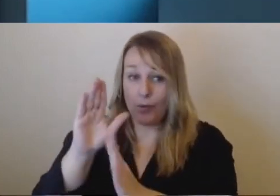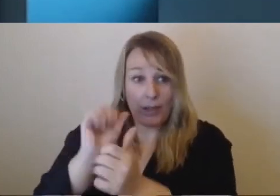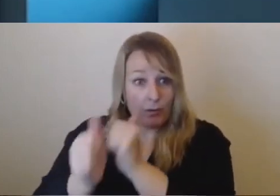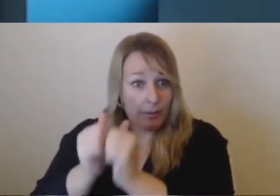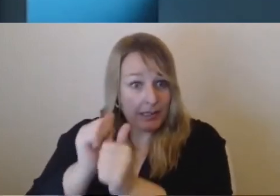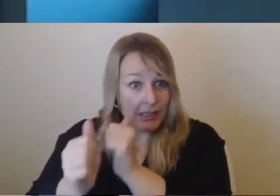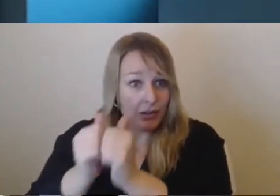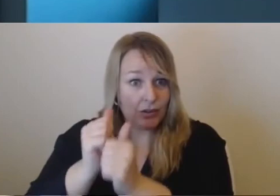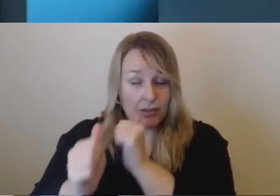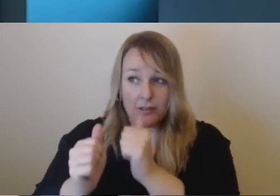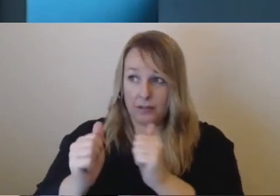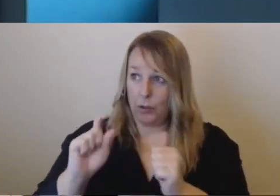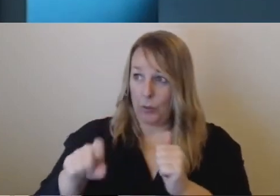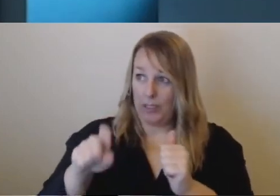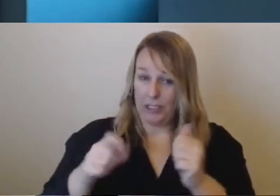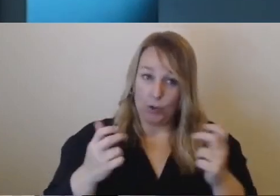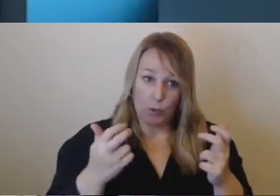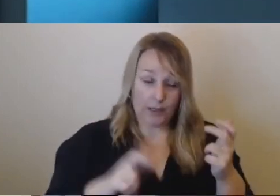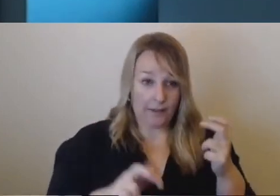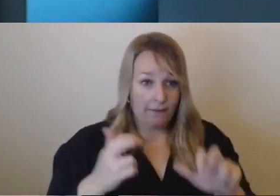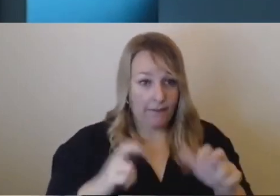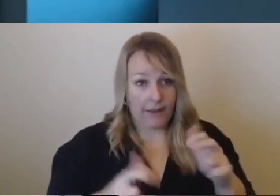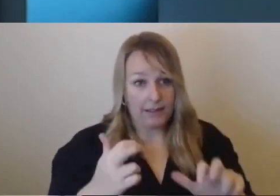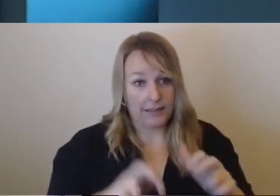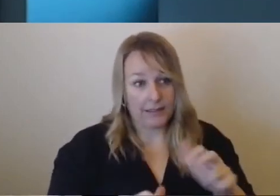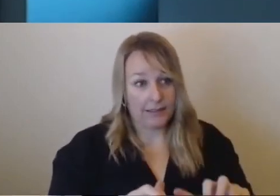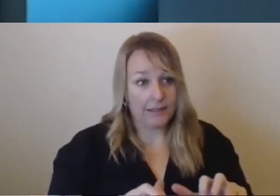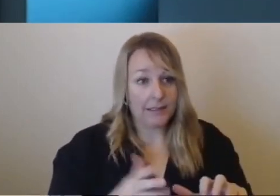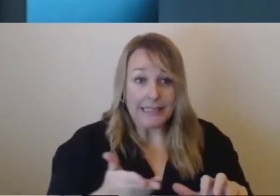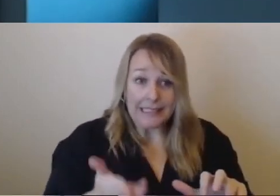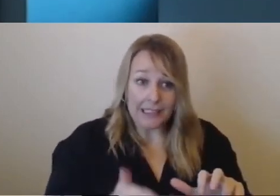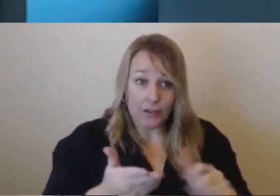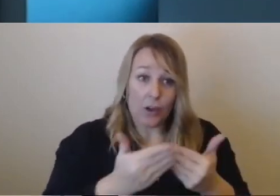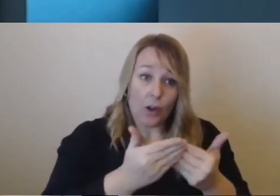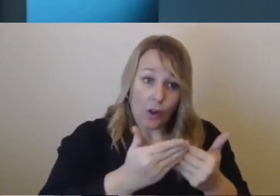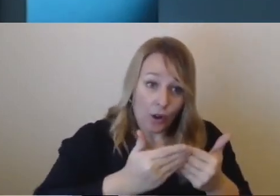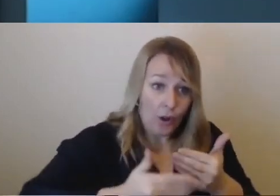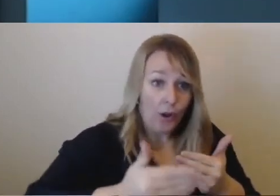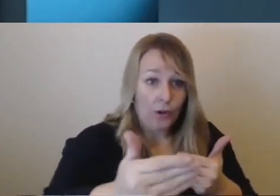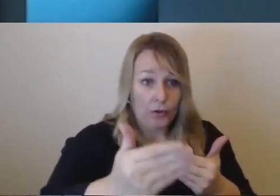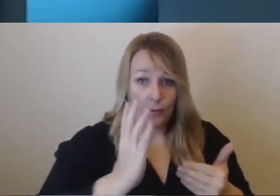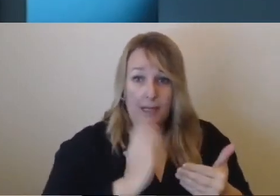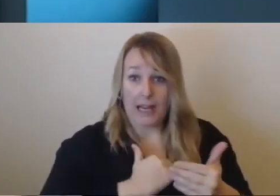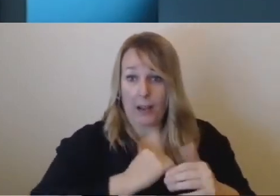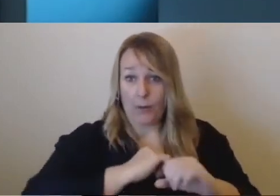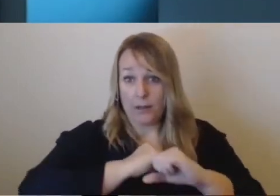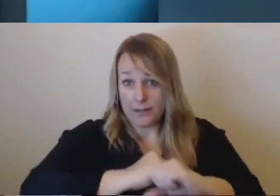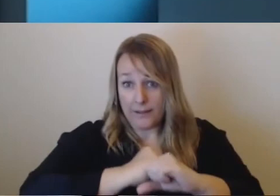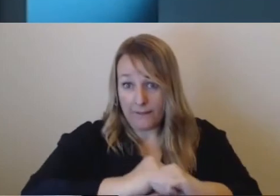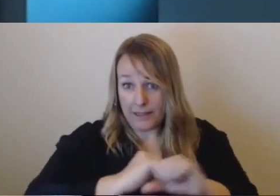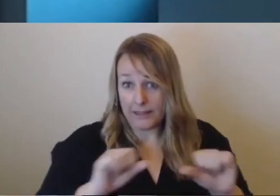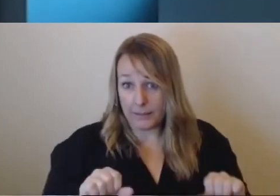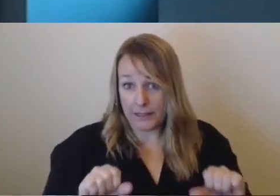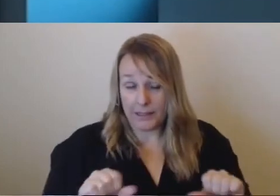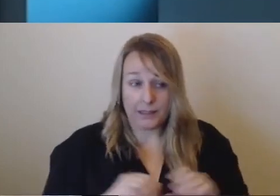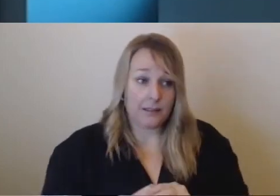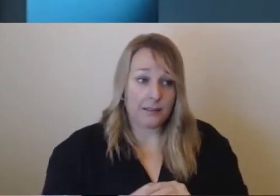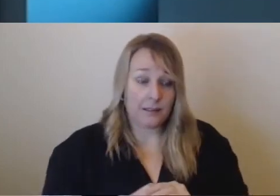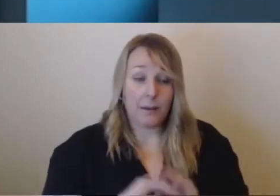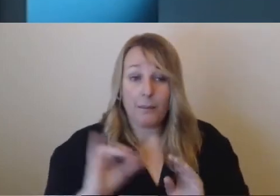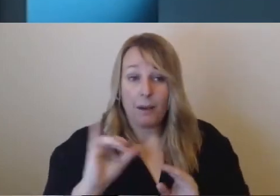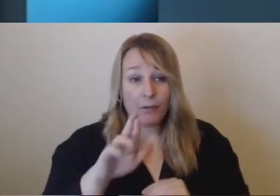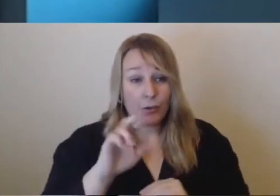means investing in the long-term investments in our defense capabilities, but it also means